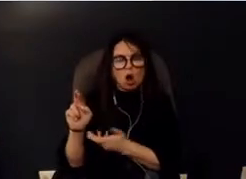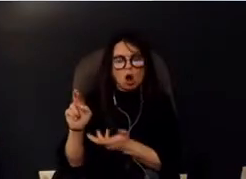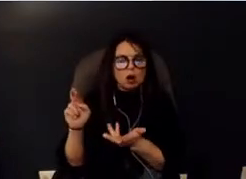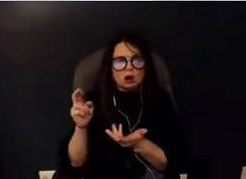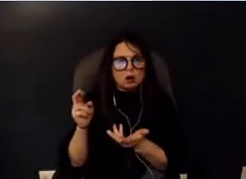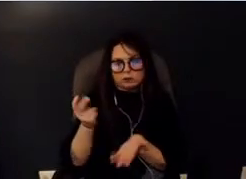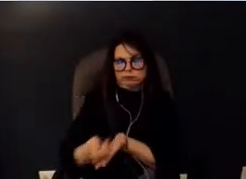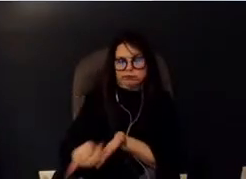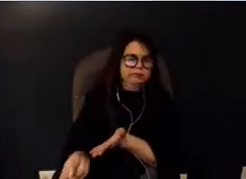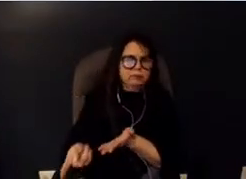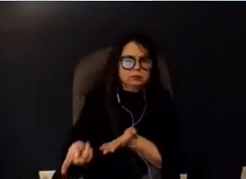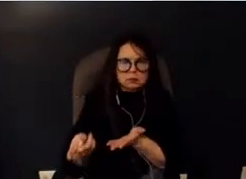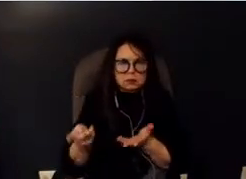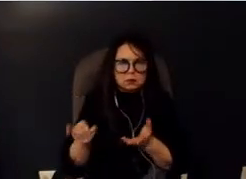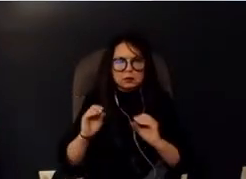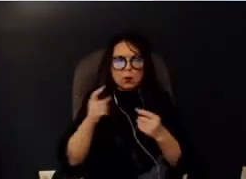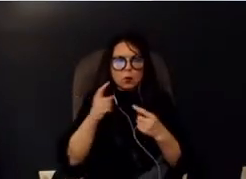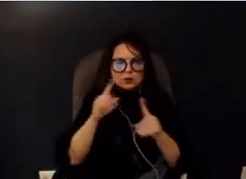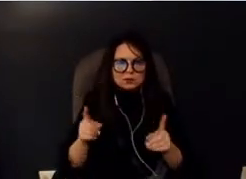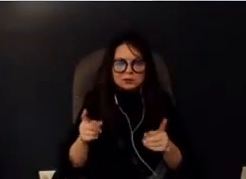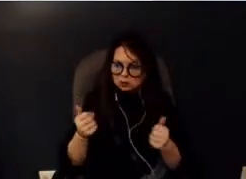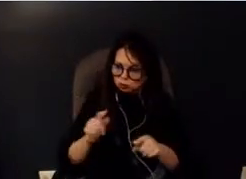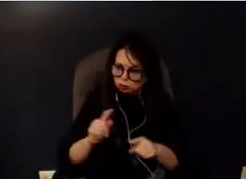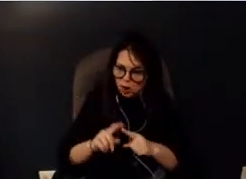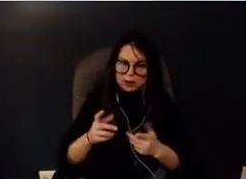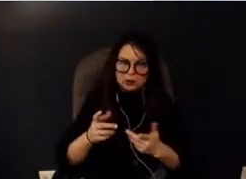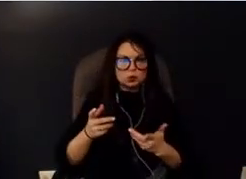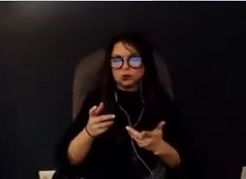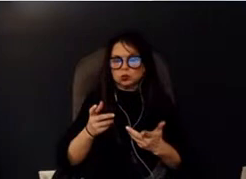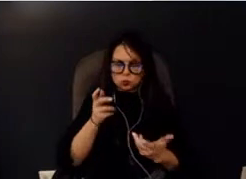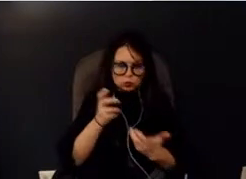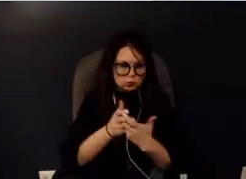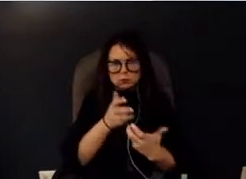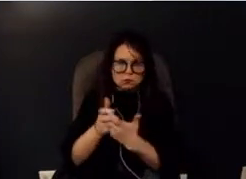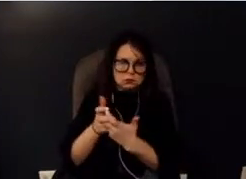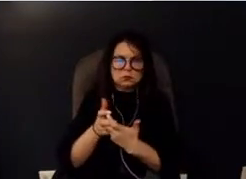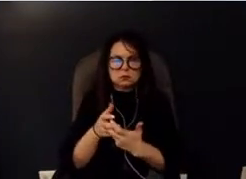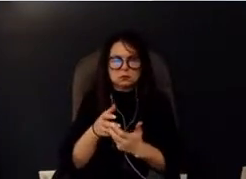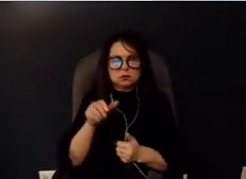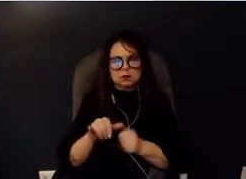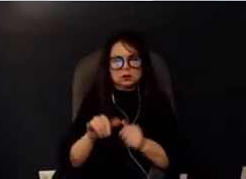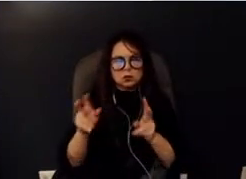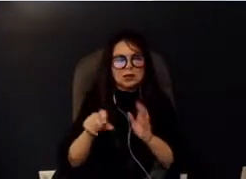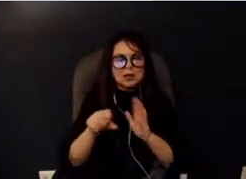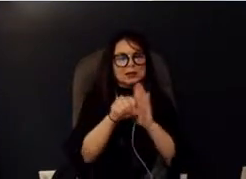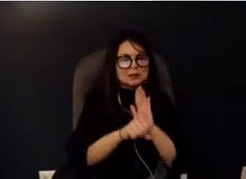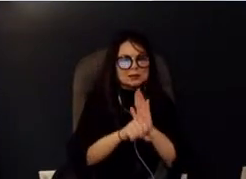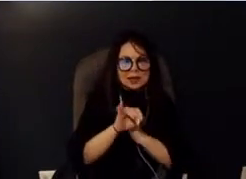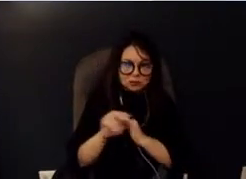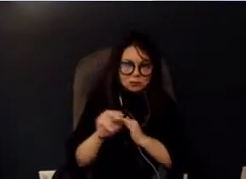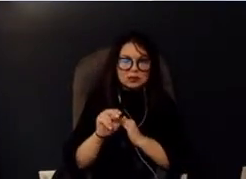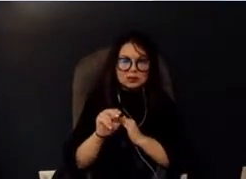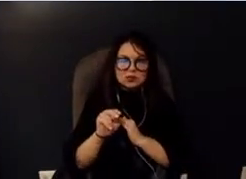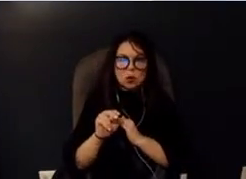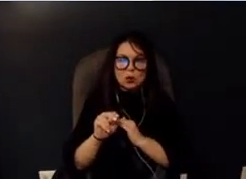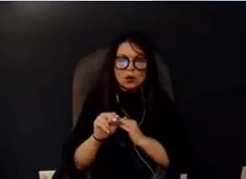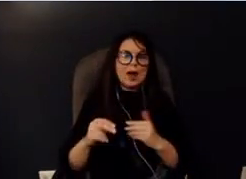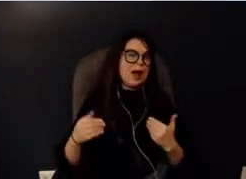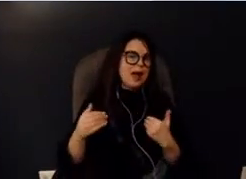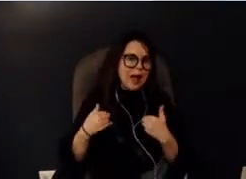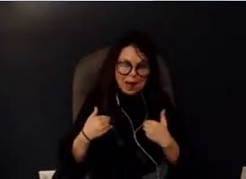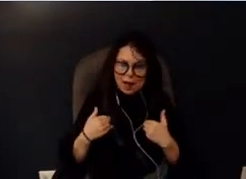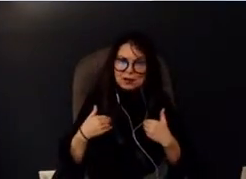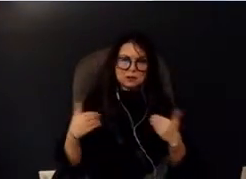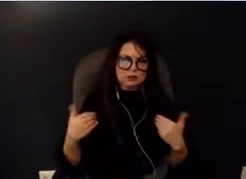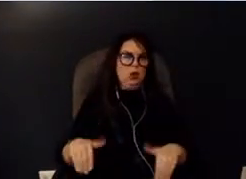addressing these issues. The state of Minnesota has a robust elevator inspections program, and